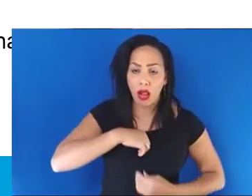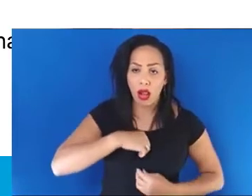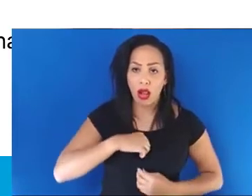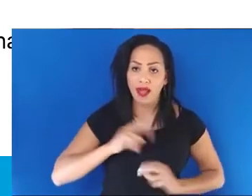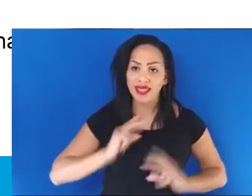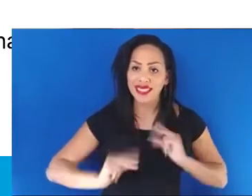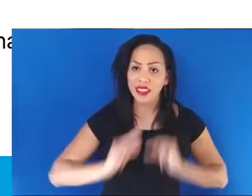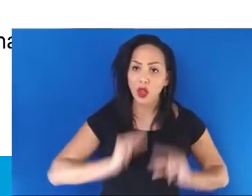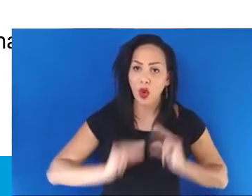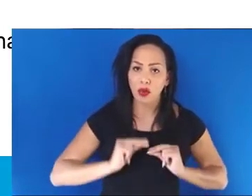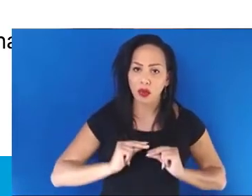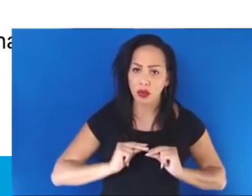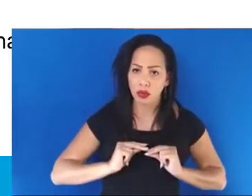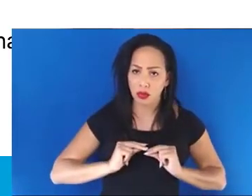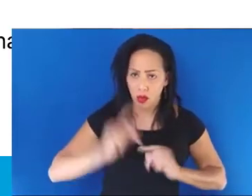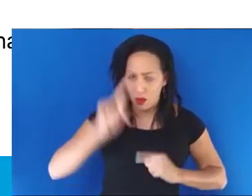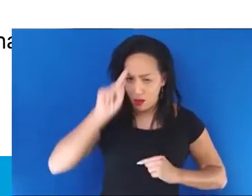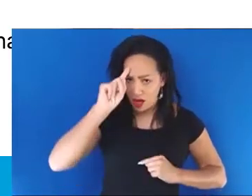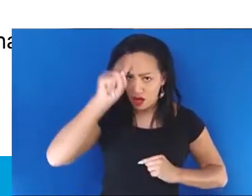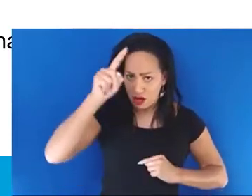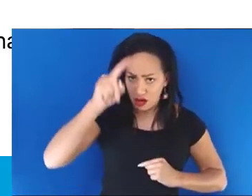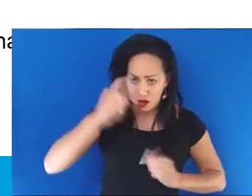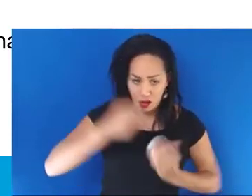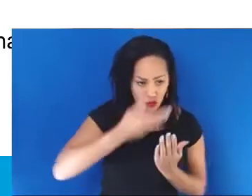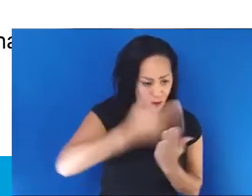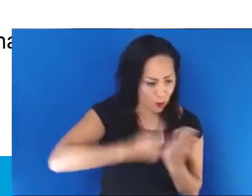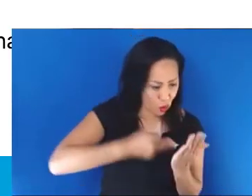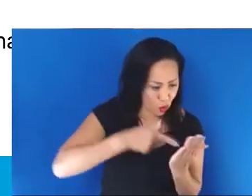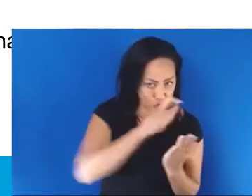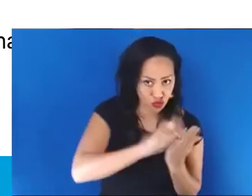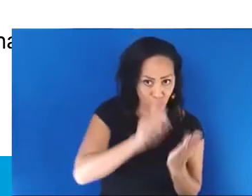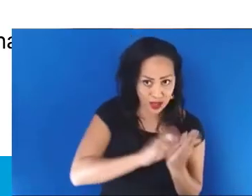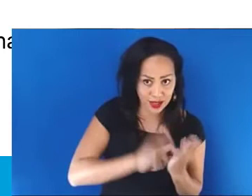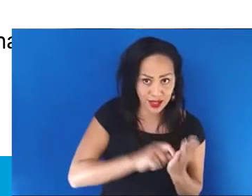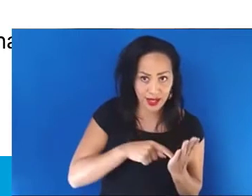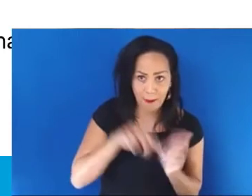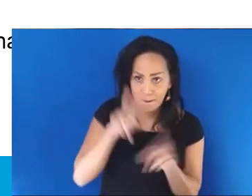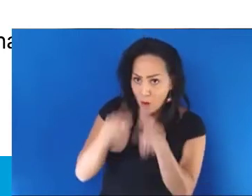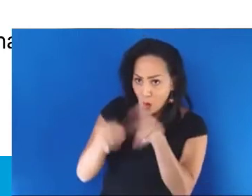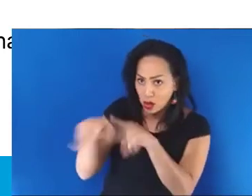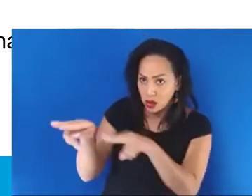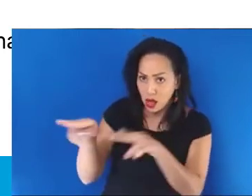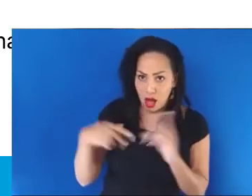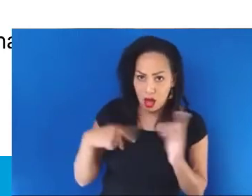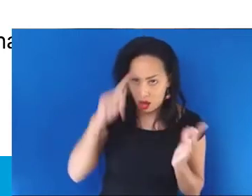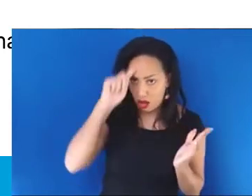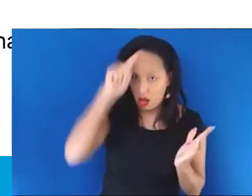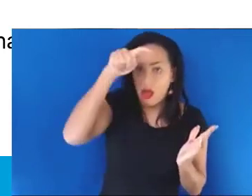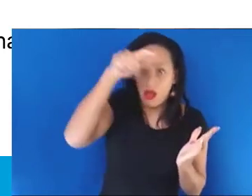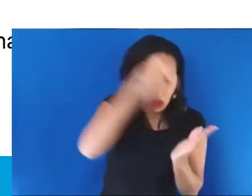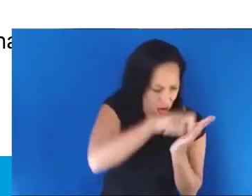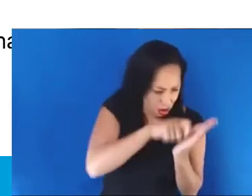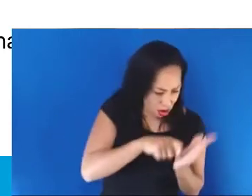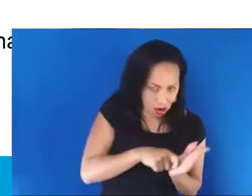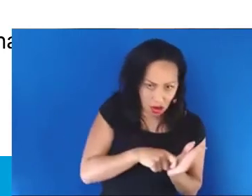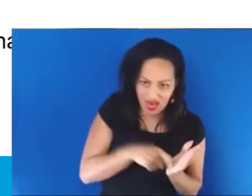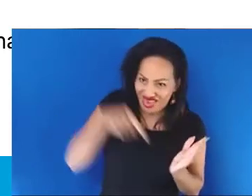monitor, how we write strategies and fundraise, and the stories that get told in those types of documents.